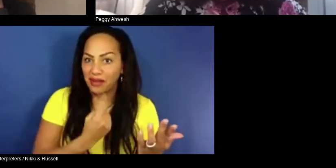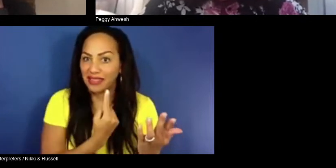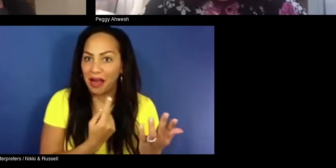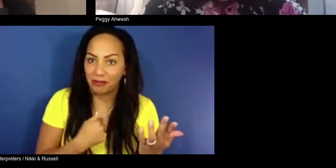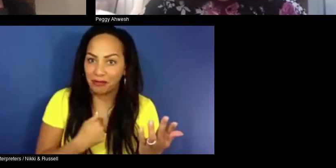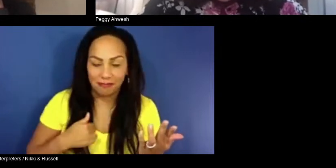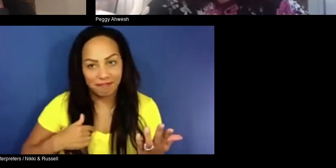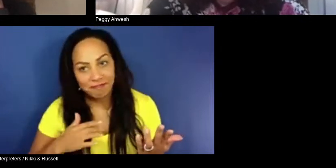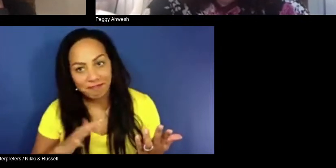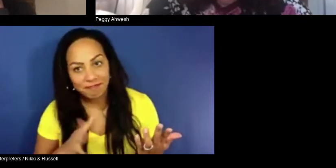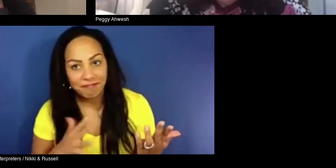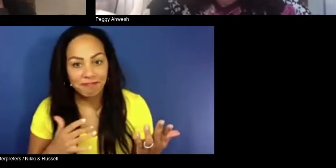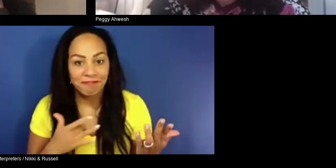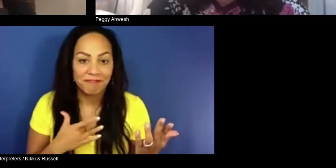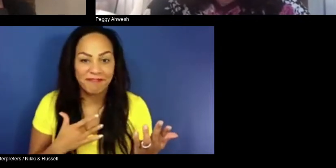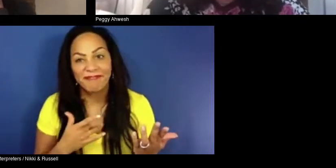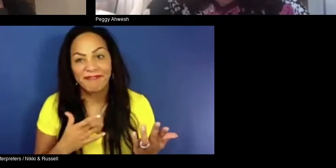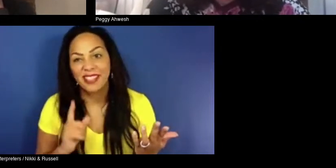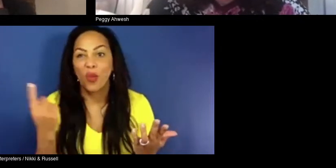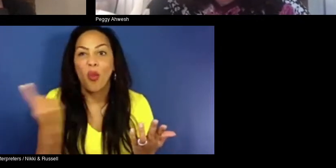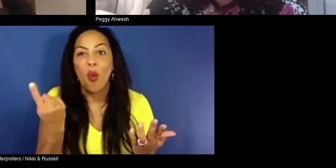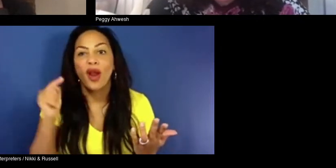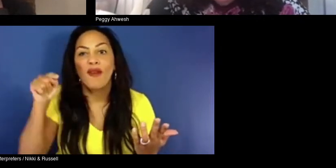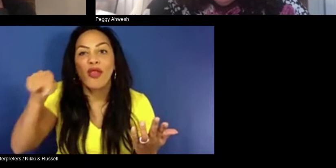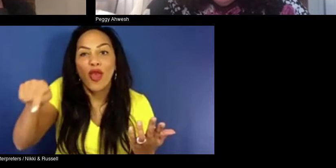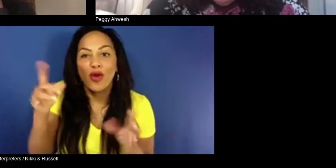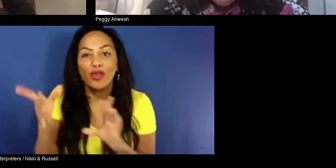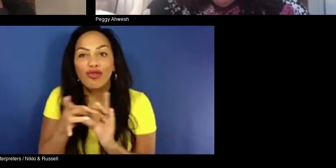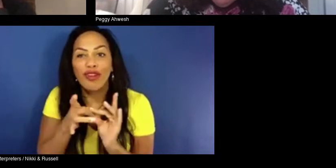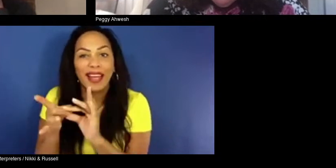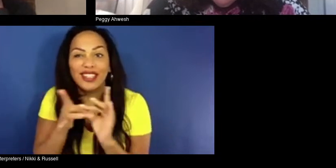that is also another one of those relationships that is